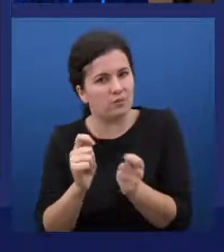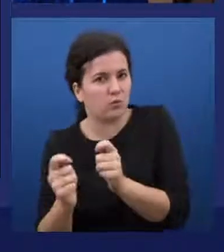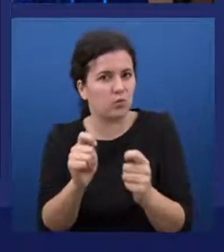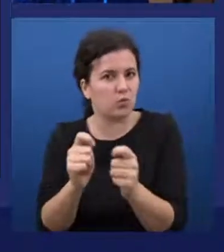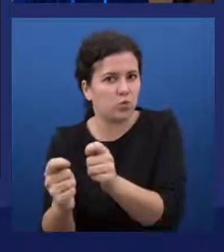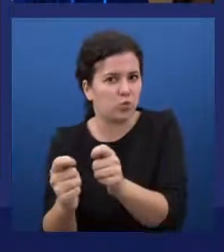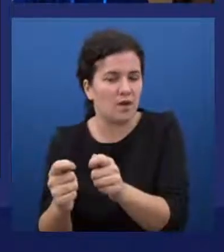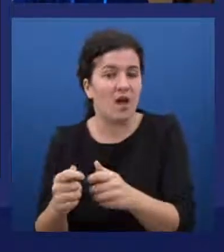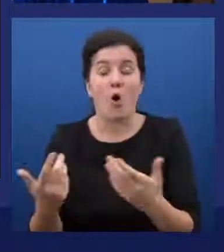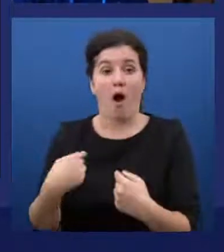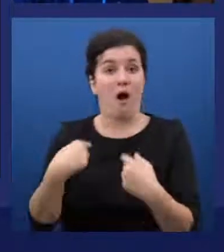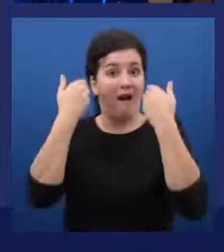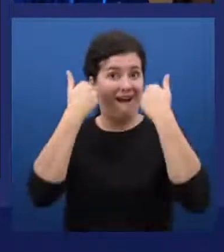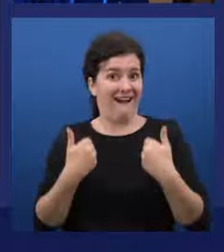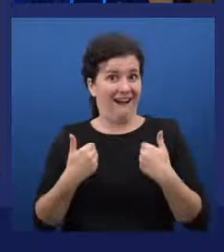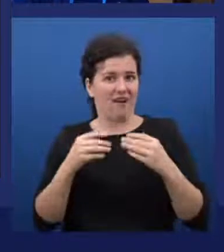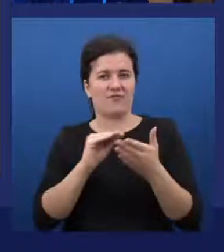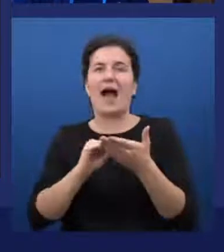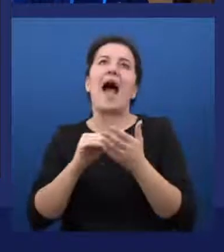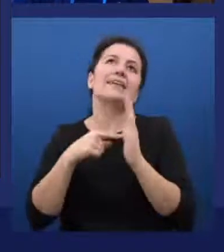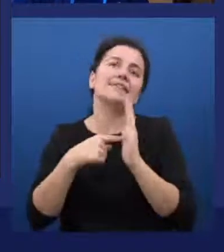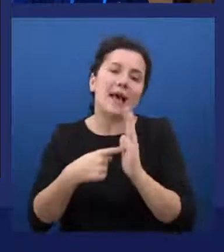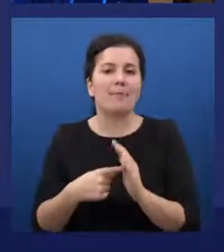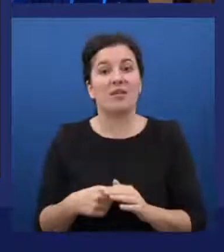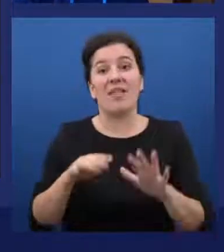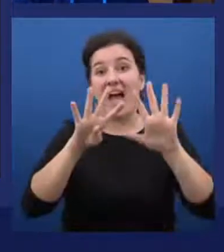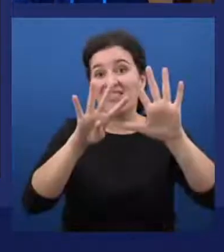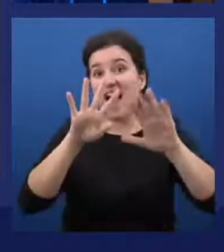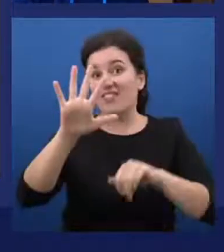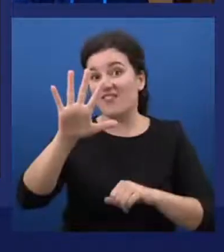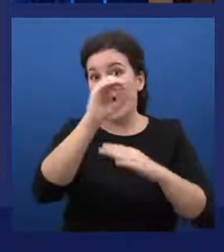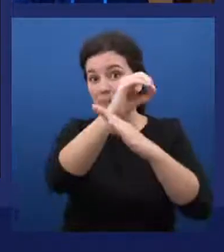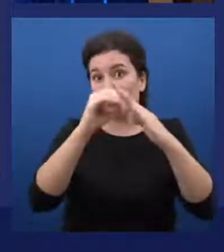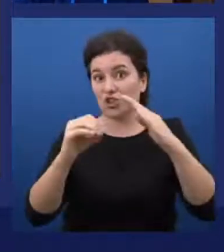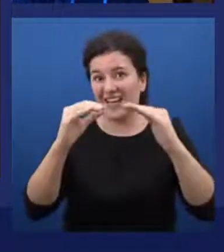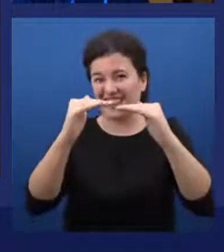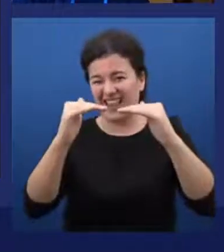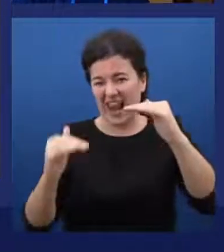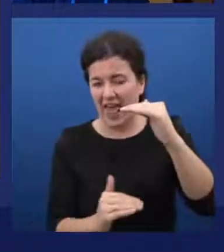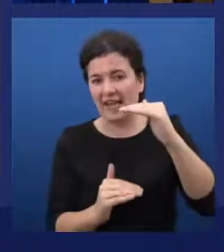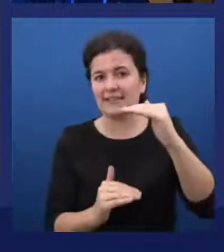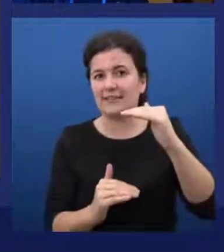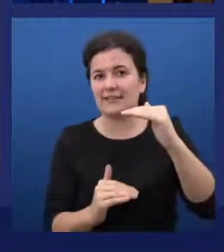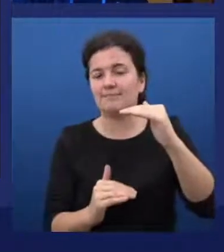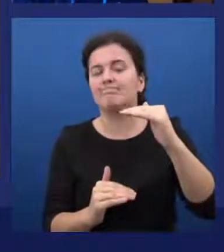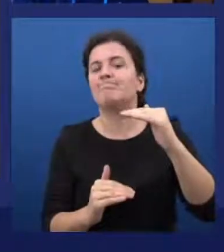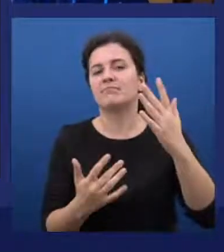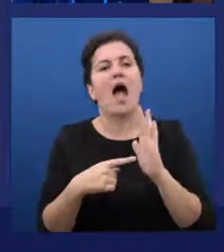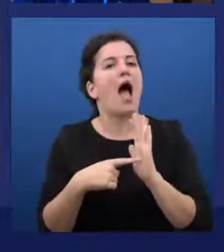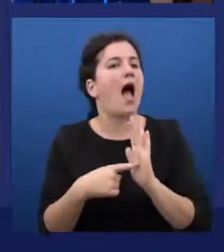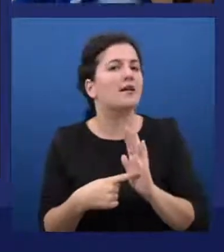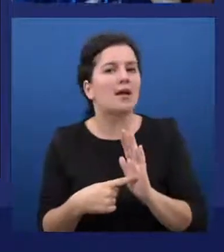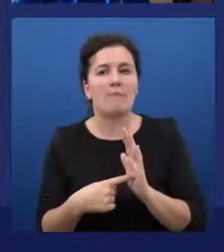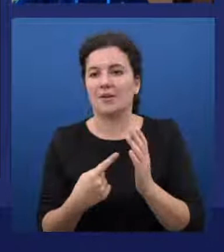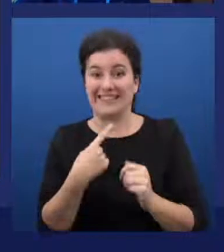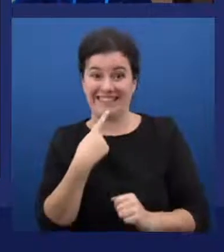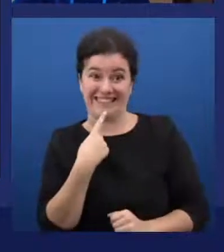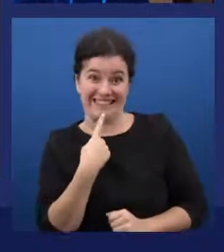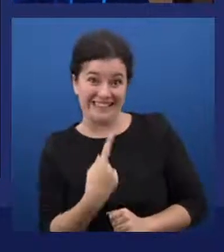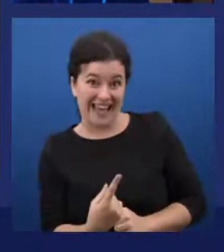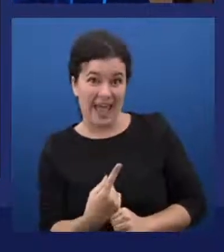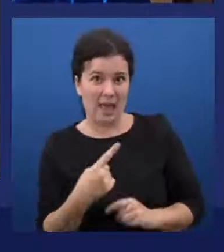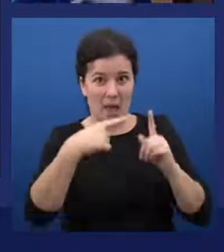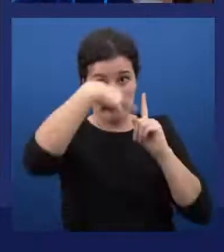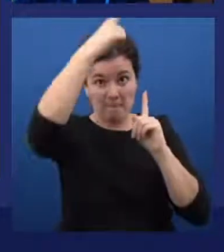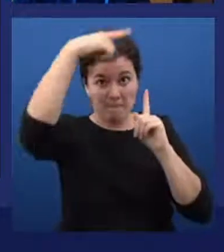where everything below 95% in this case, that's indicating Bart Simpson's or Krusty, let's take a look at that.